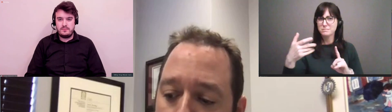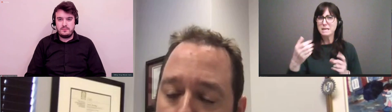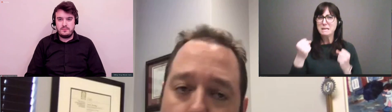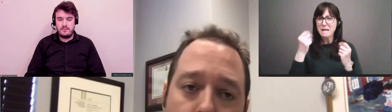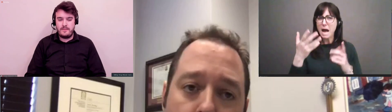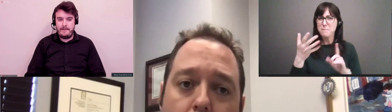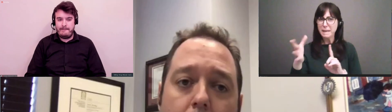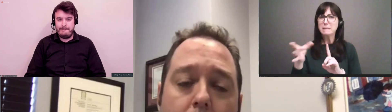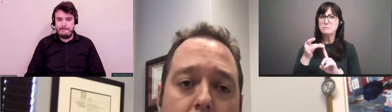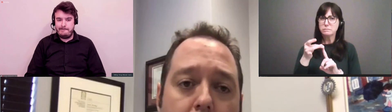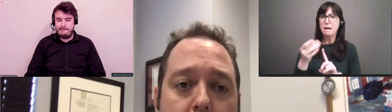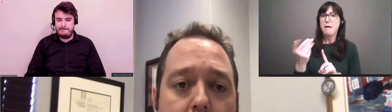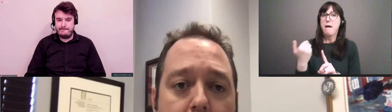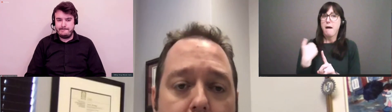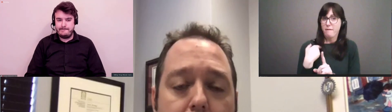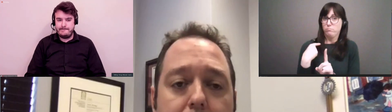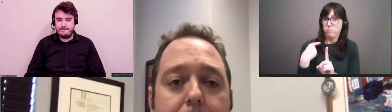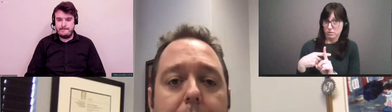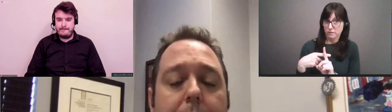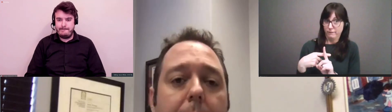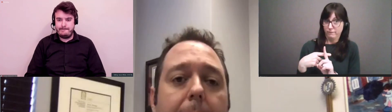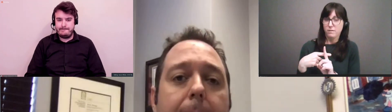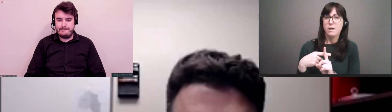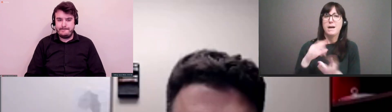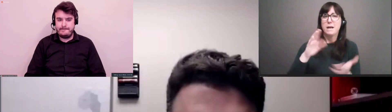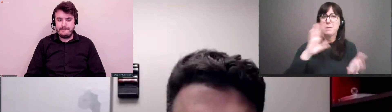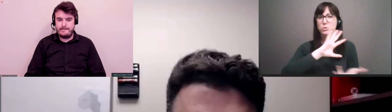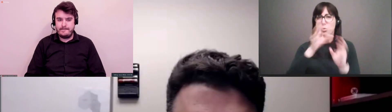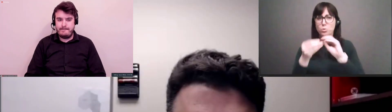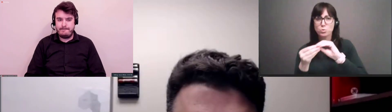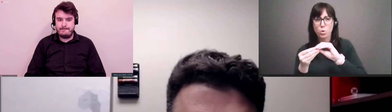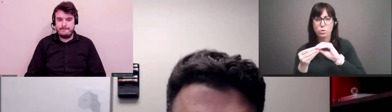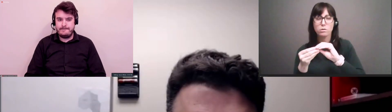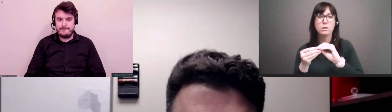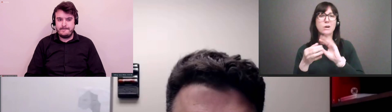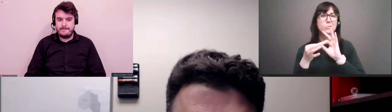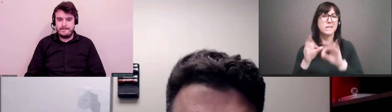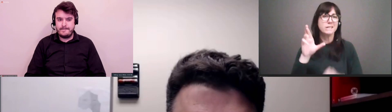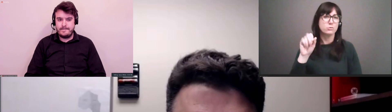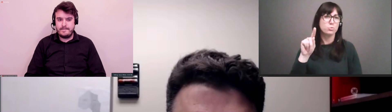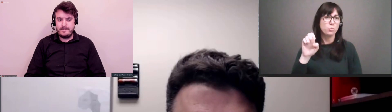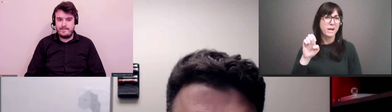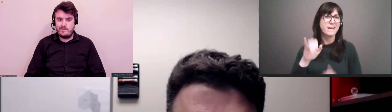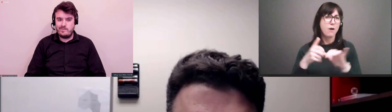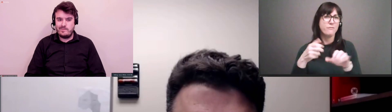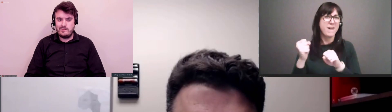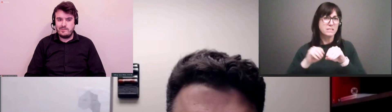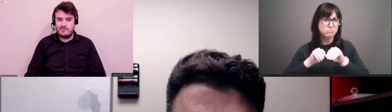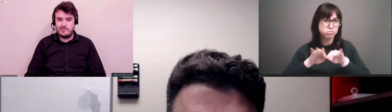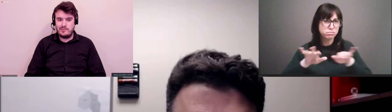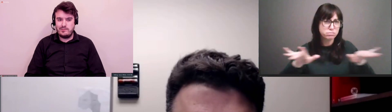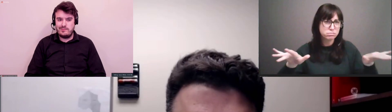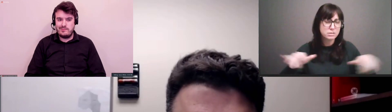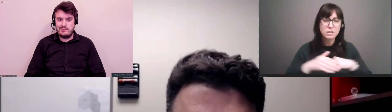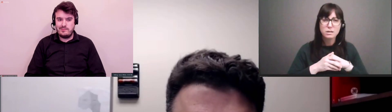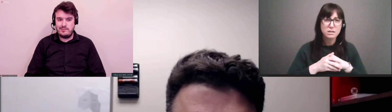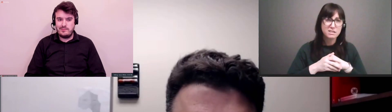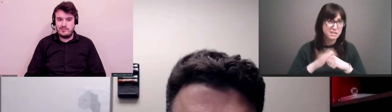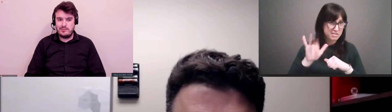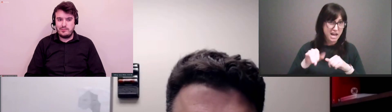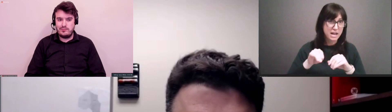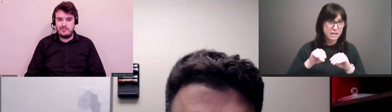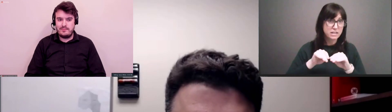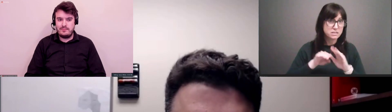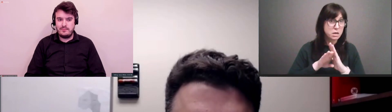that compares to the total in terms of the rate of growth? And what is the rate of growth doing? Is it